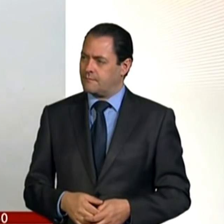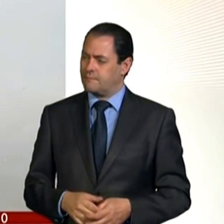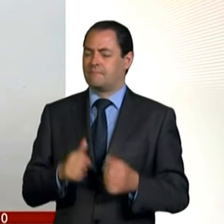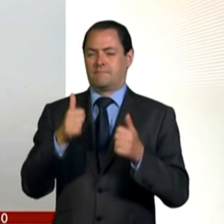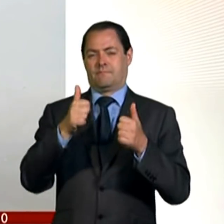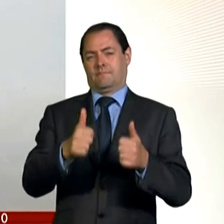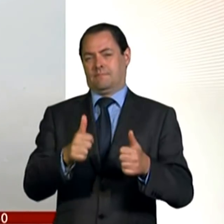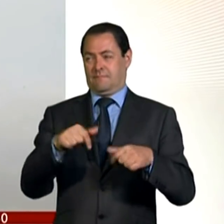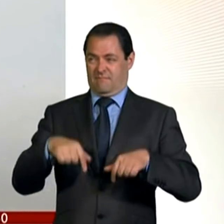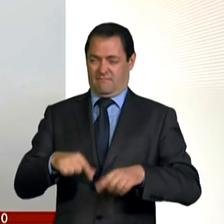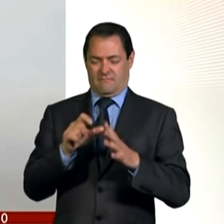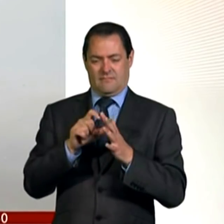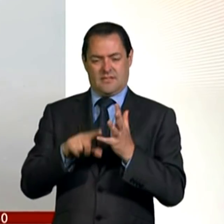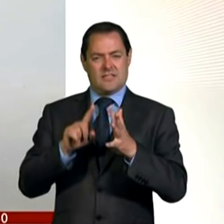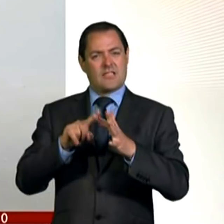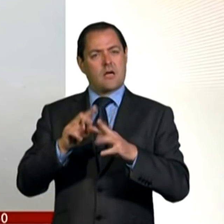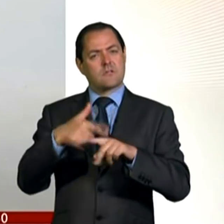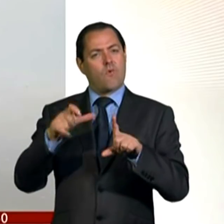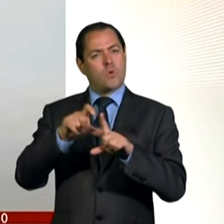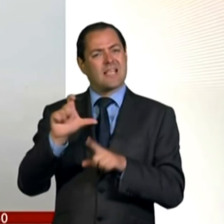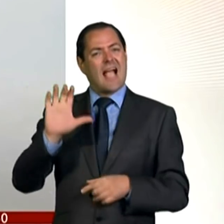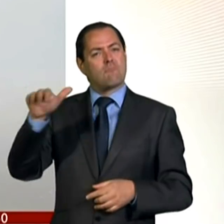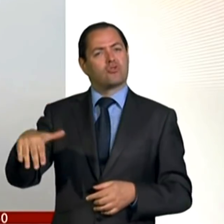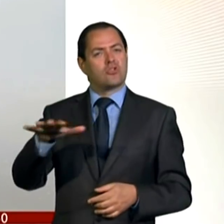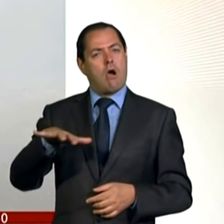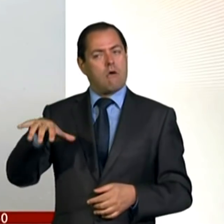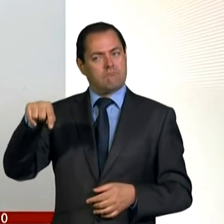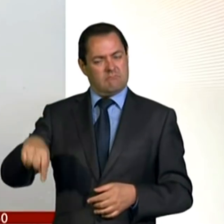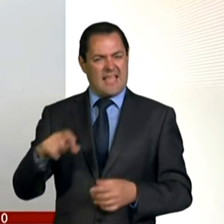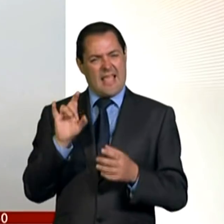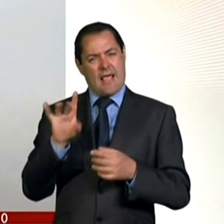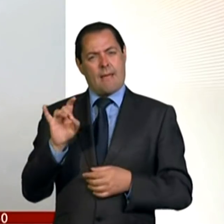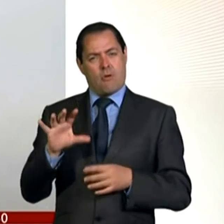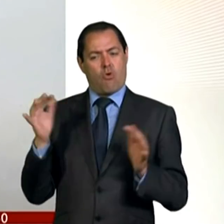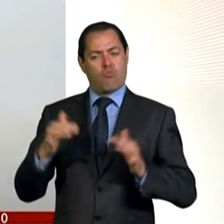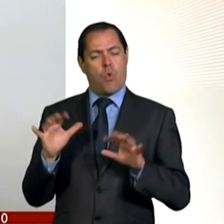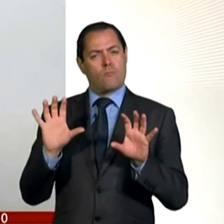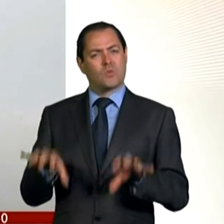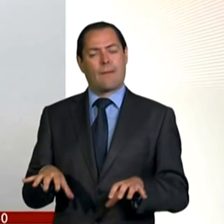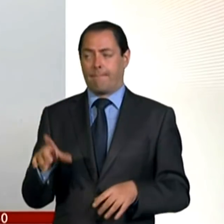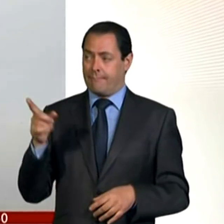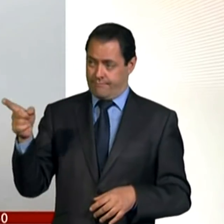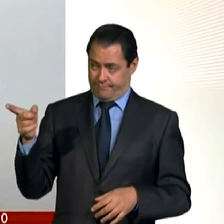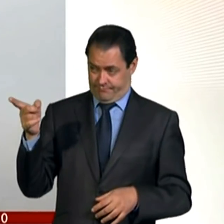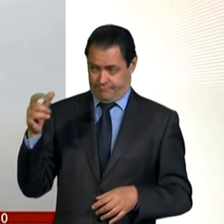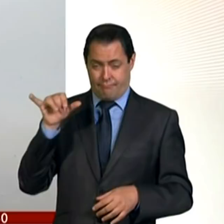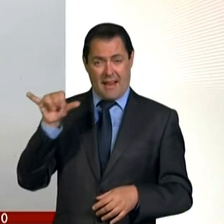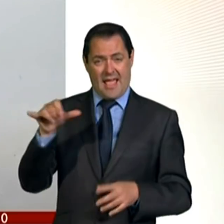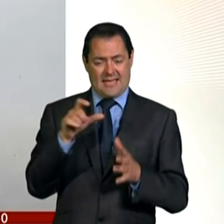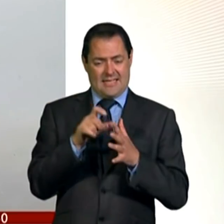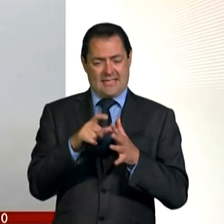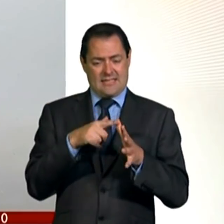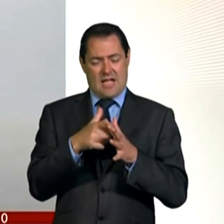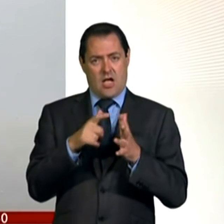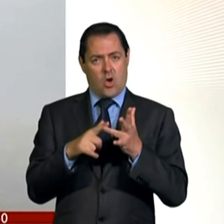Carol, we are at Duxford in Cambridgeshire at the Imperial War Museum here. This, of course, is a decoter, a C47. It's